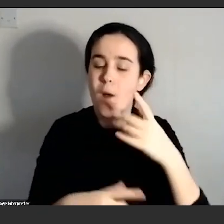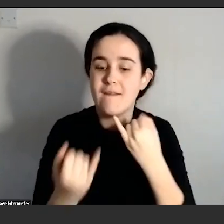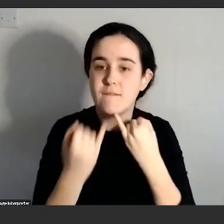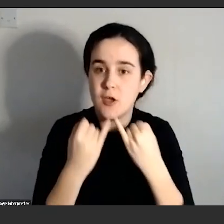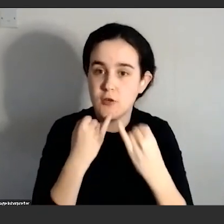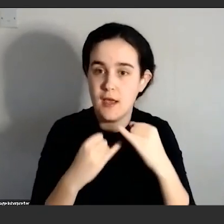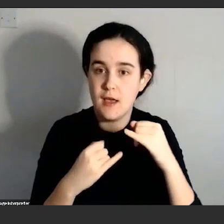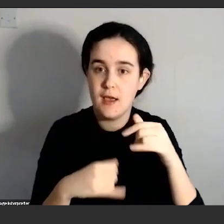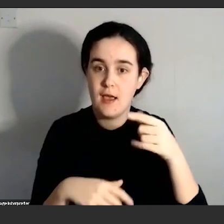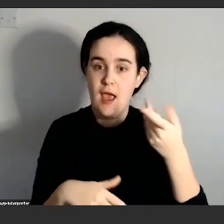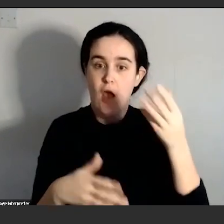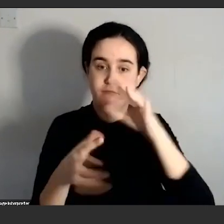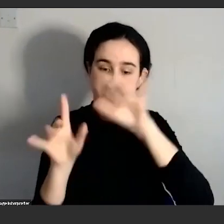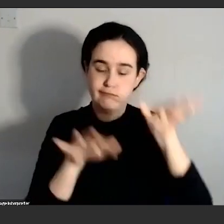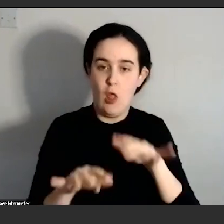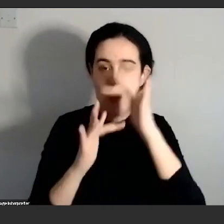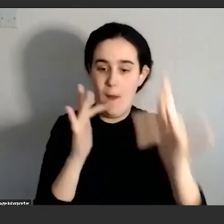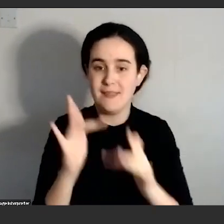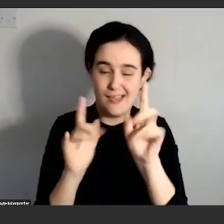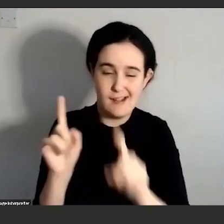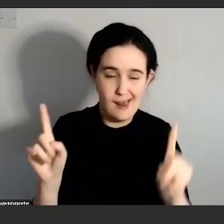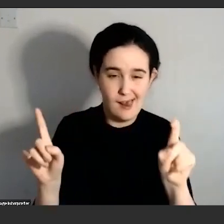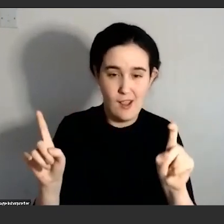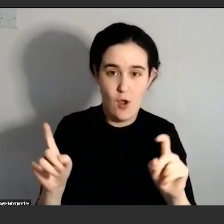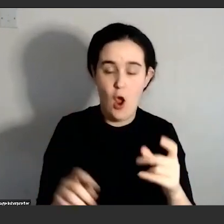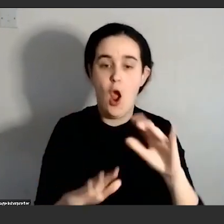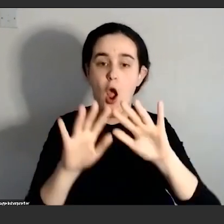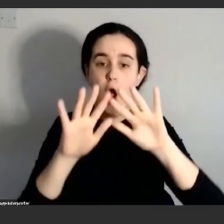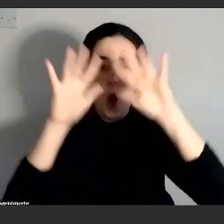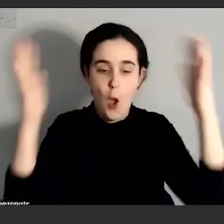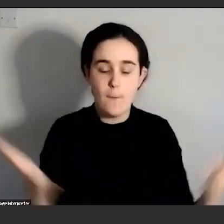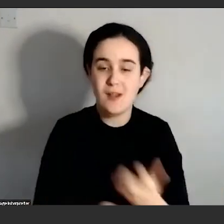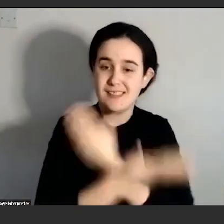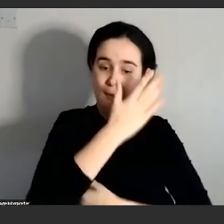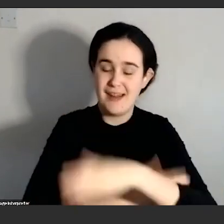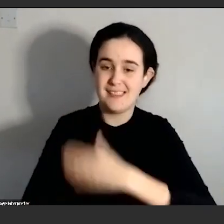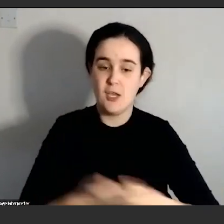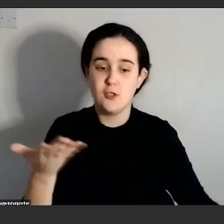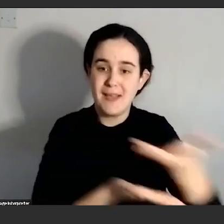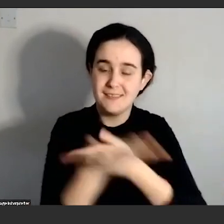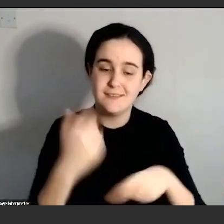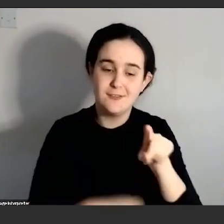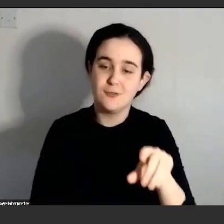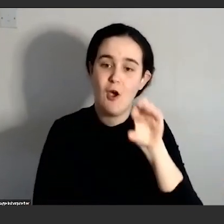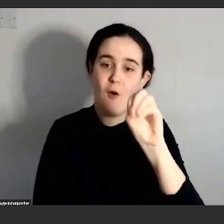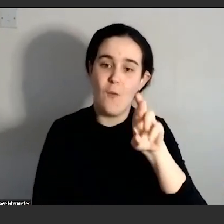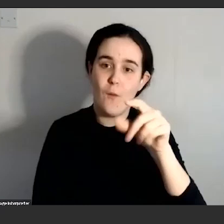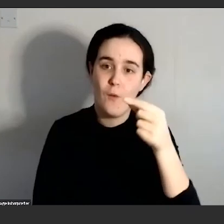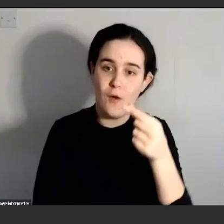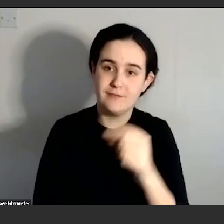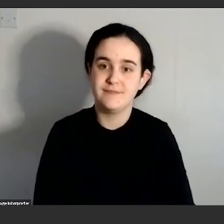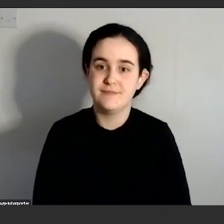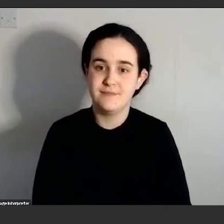of the contributions, you can absolutely do that. This pre-summit meeting is now closed. Thank you for